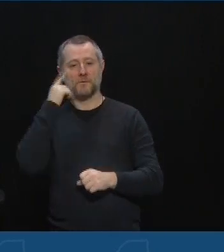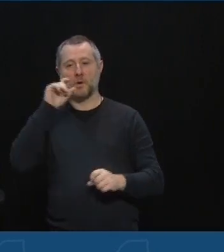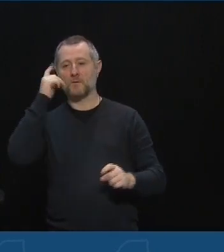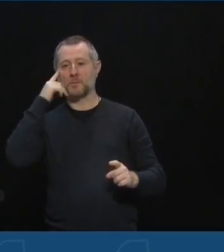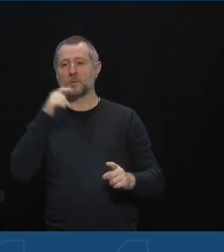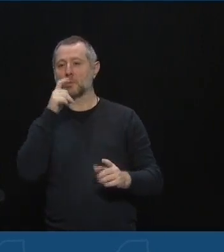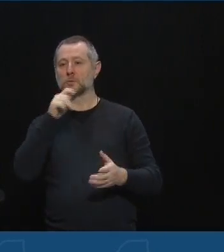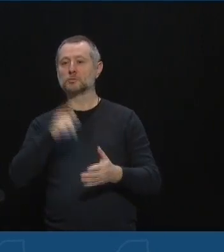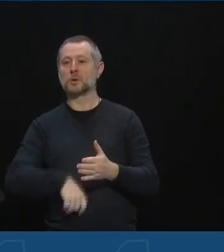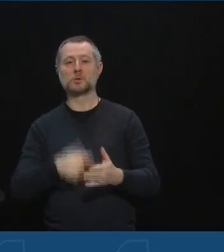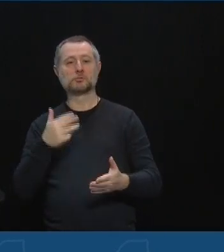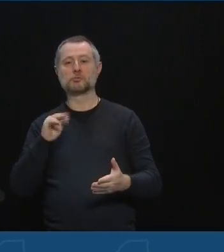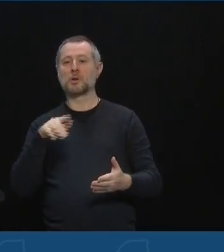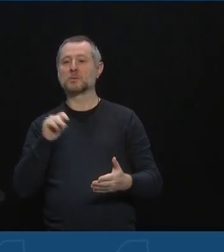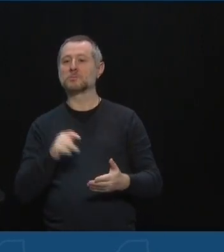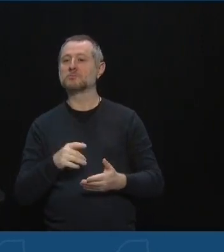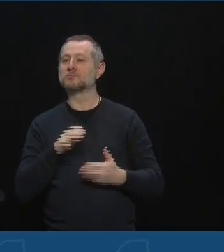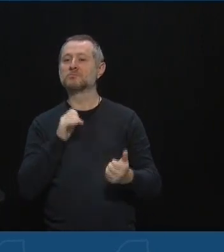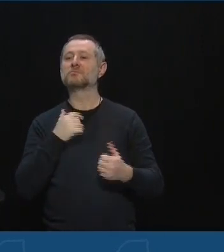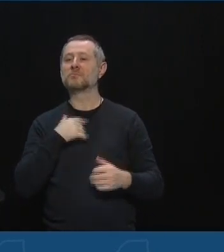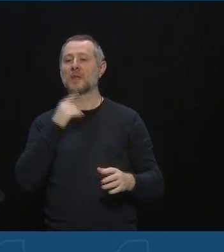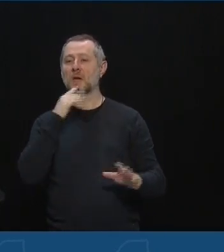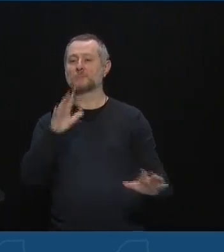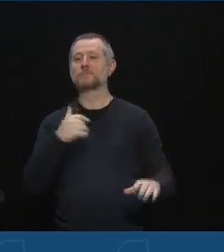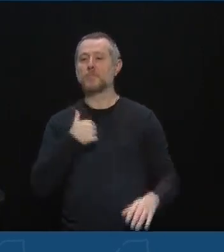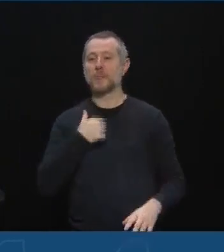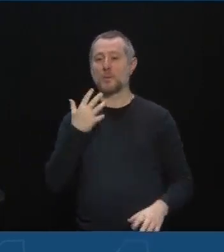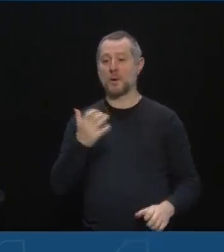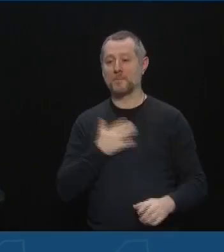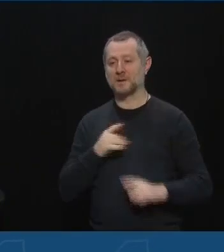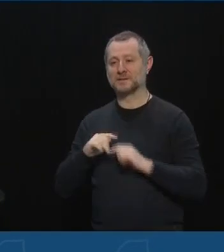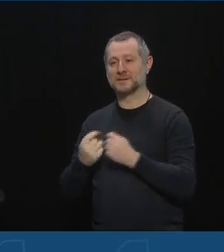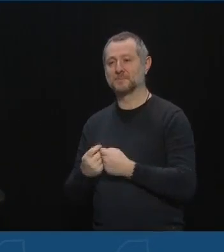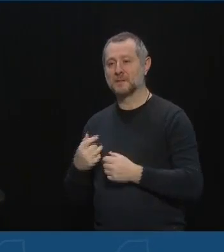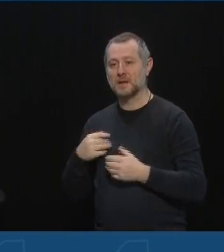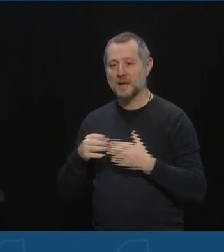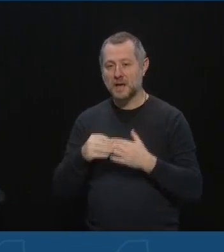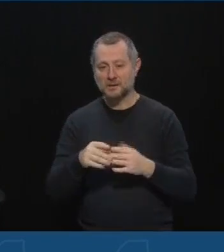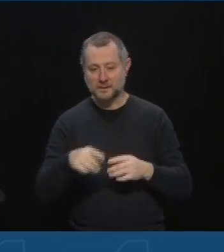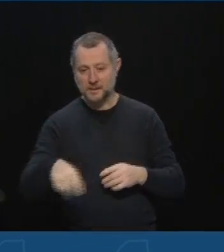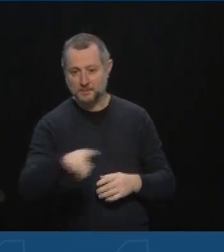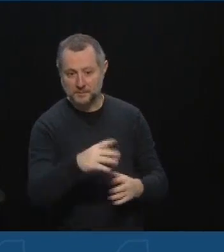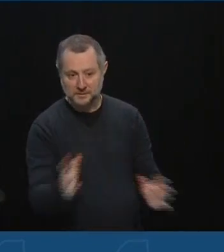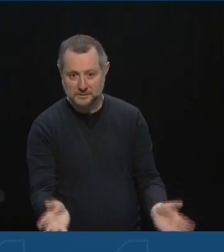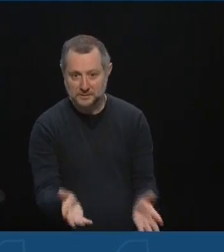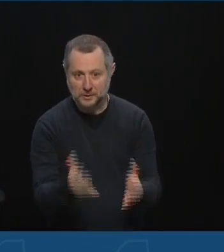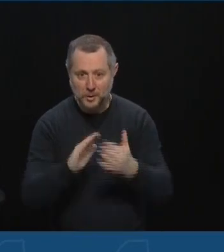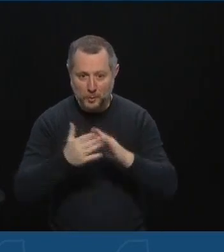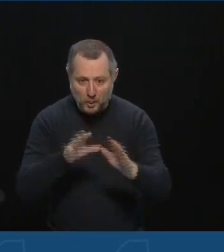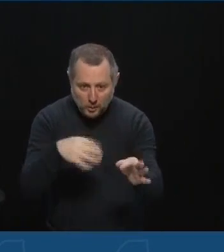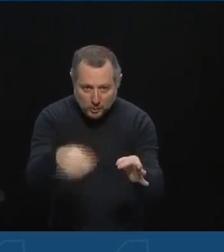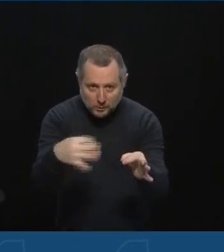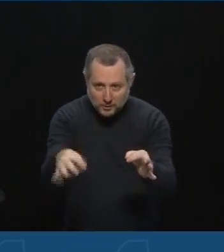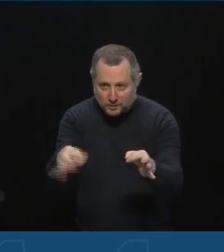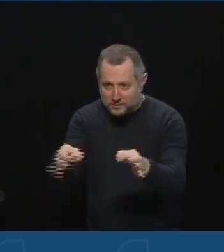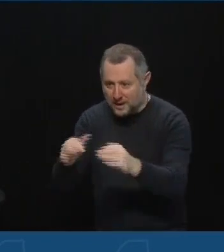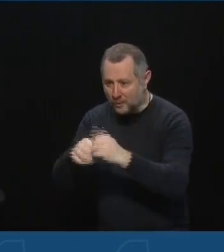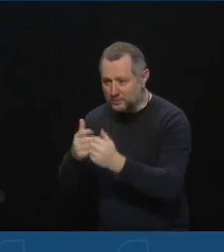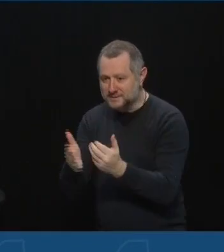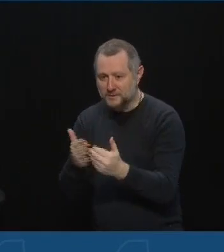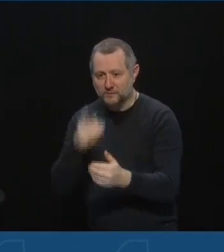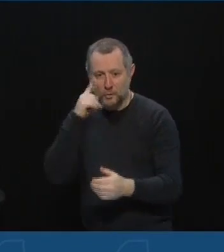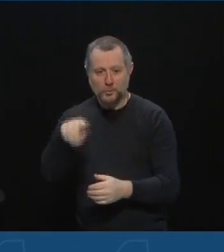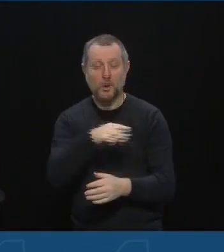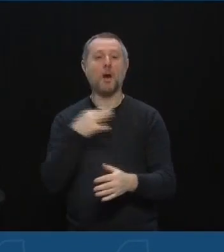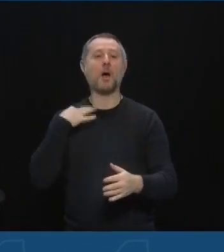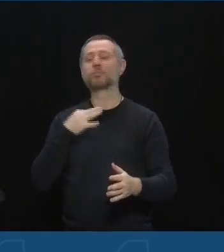said, I want my team to be holding the hands of these communities, letting them know what to do, breaking down. This make it easier for people to get that money